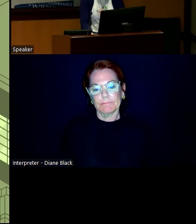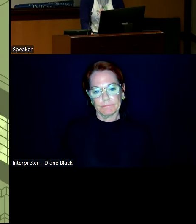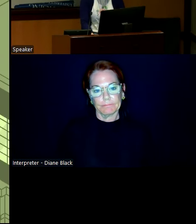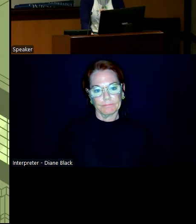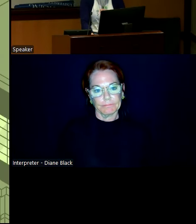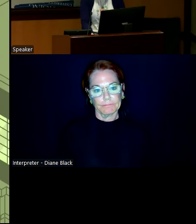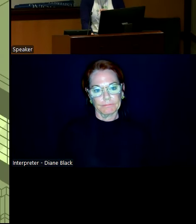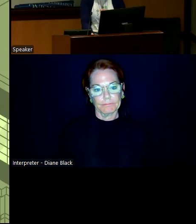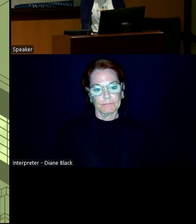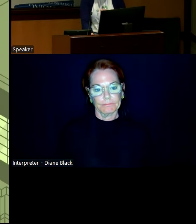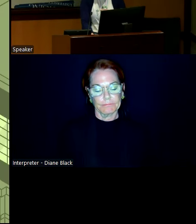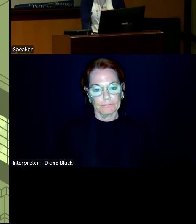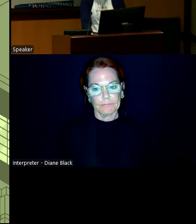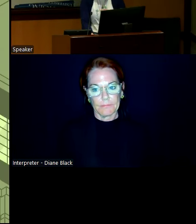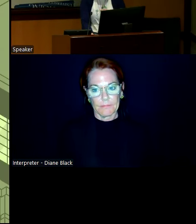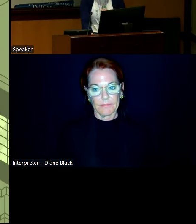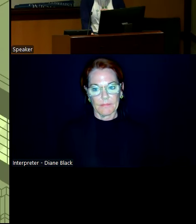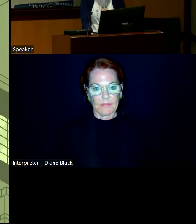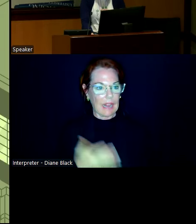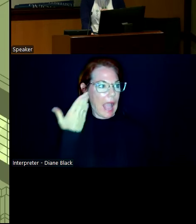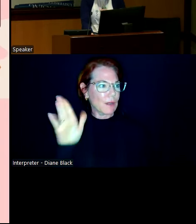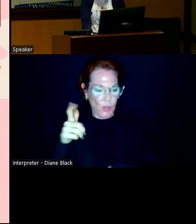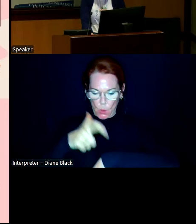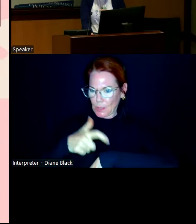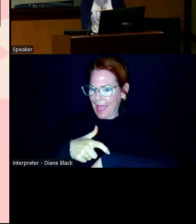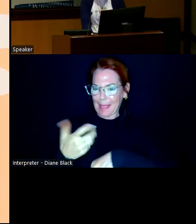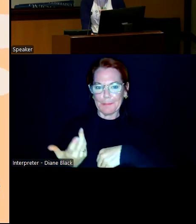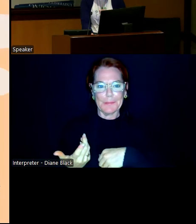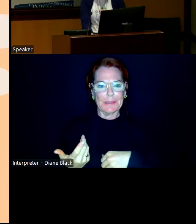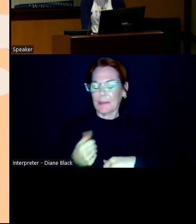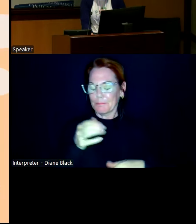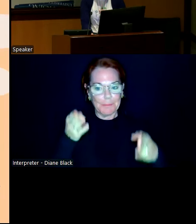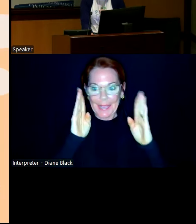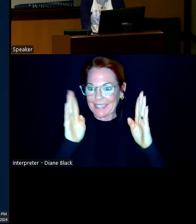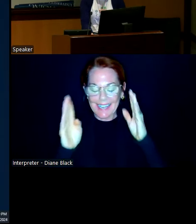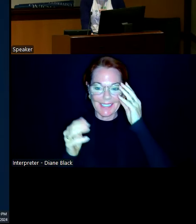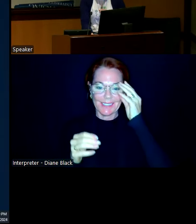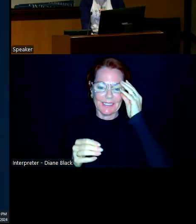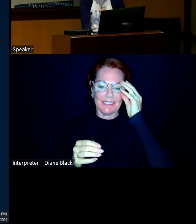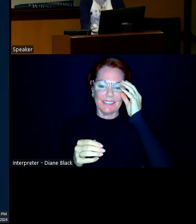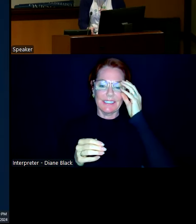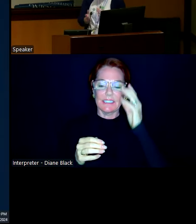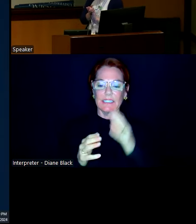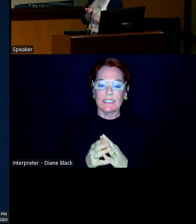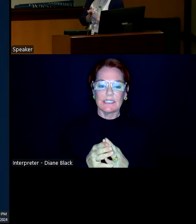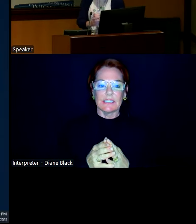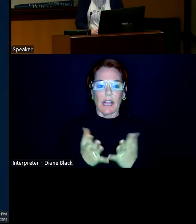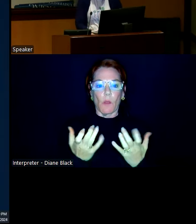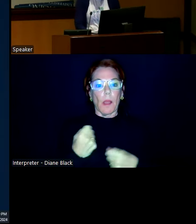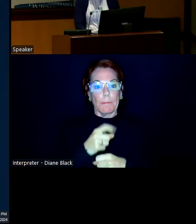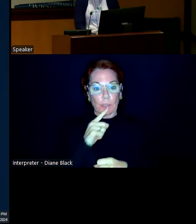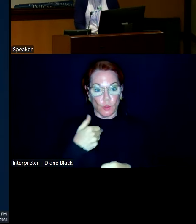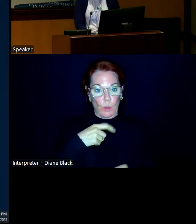So I want to be, I don't know what time it is, I'm not paying attention super well, but I want to make sure that we have time